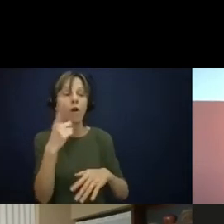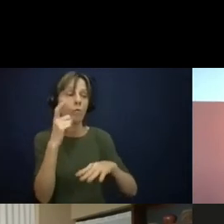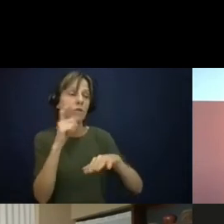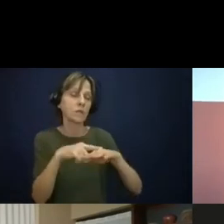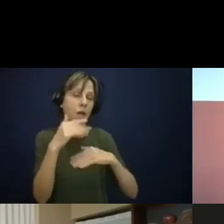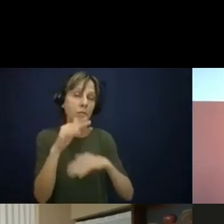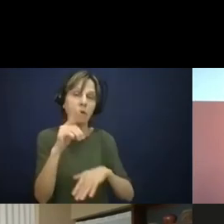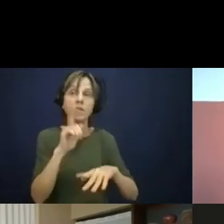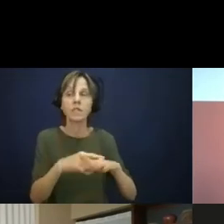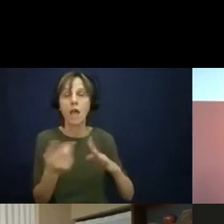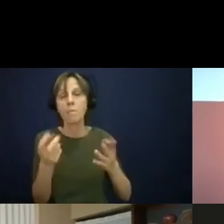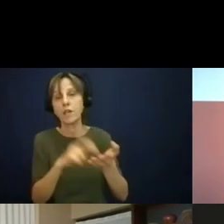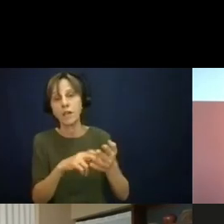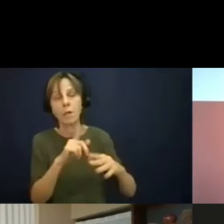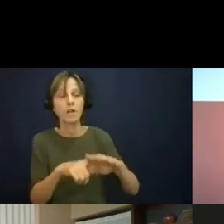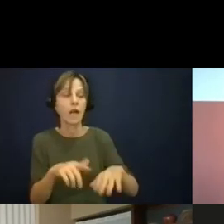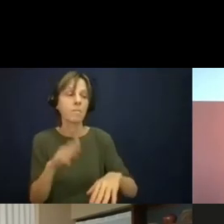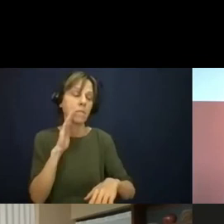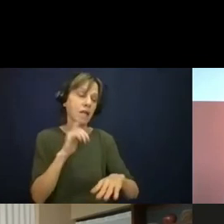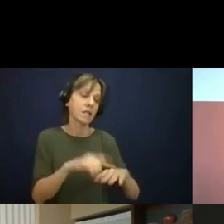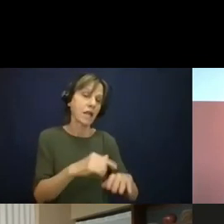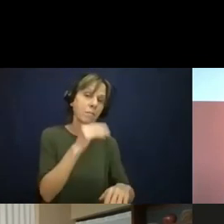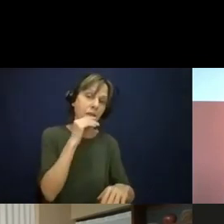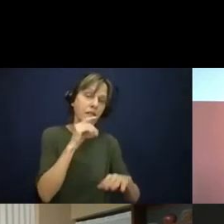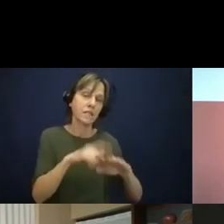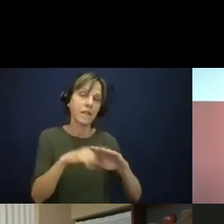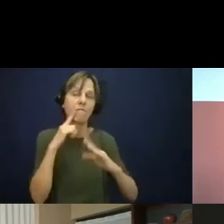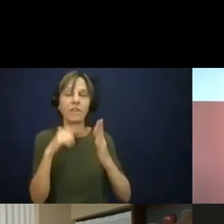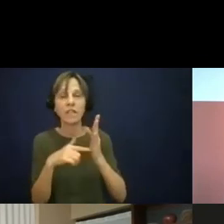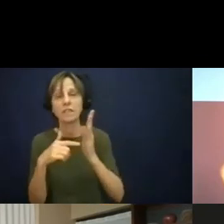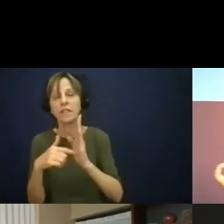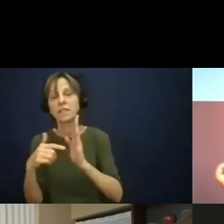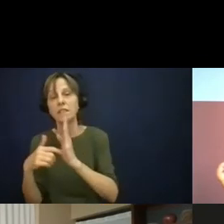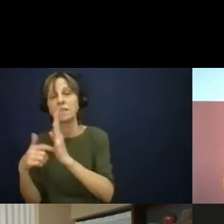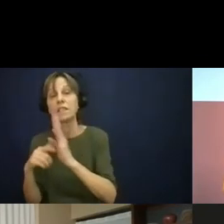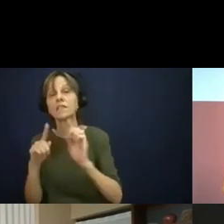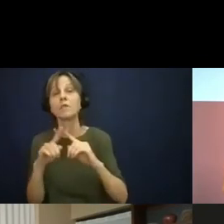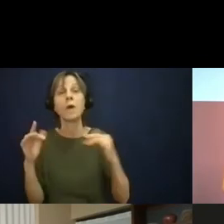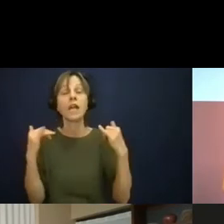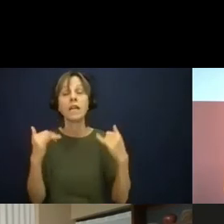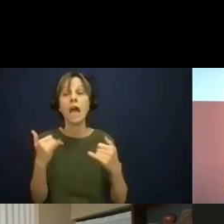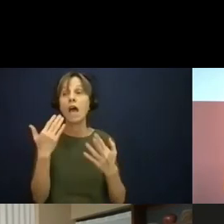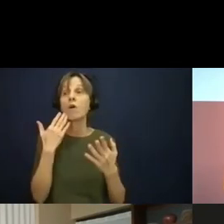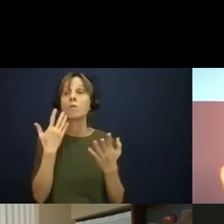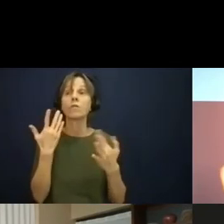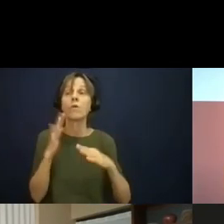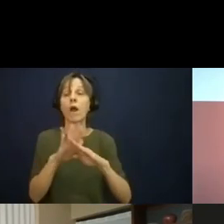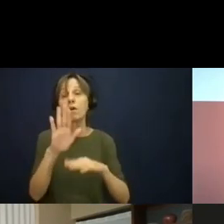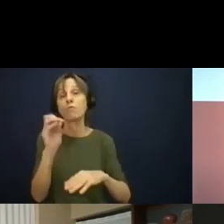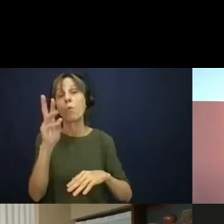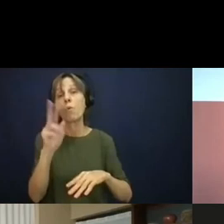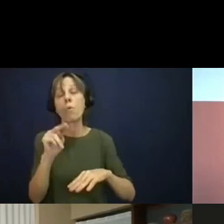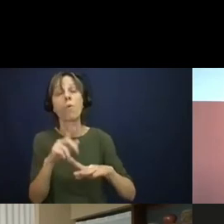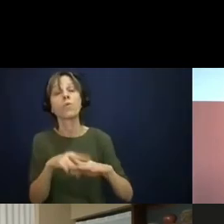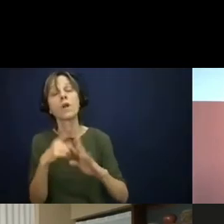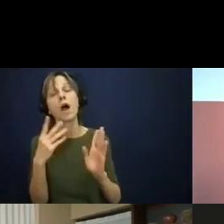up, time to go to bed, time to eat, time for this. But now, you're on your own time. You come and go as